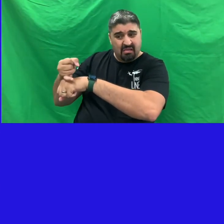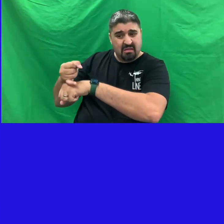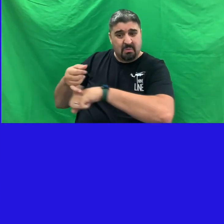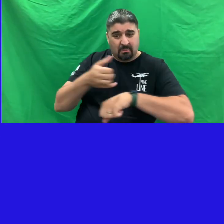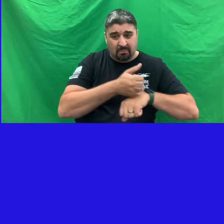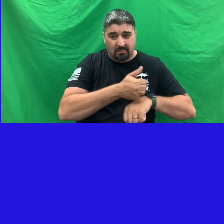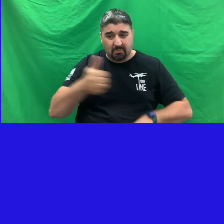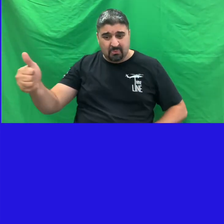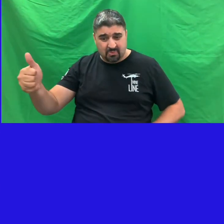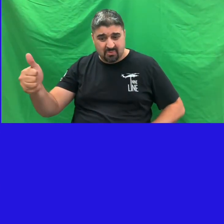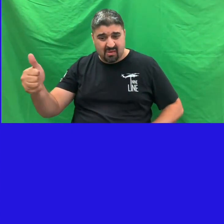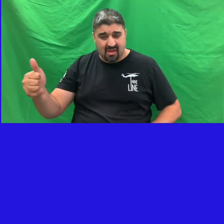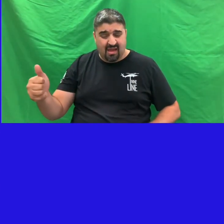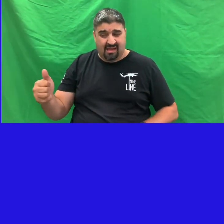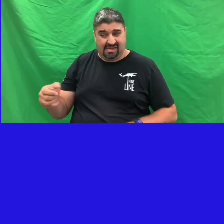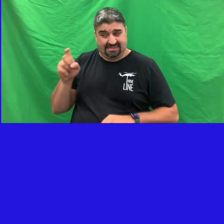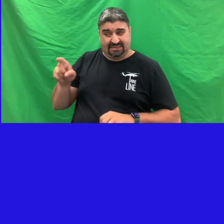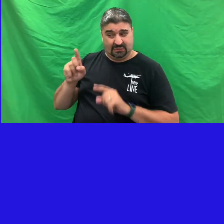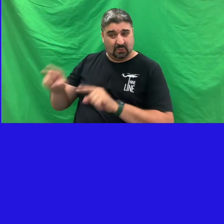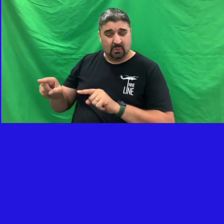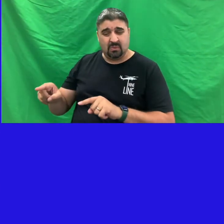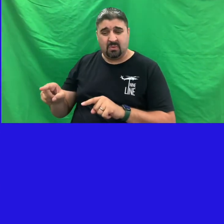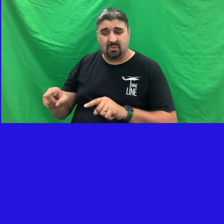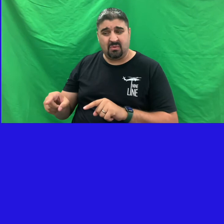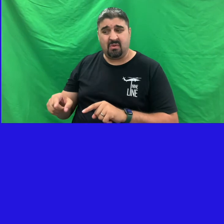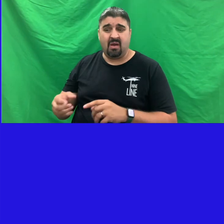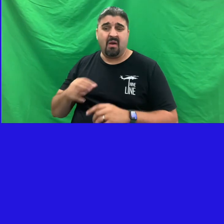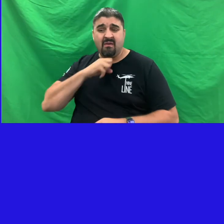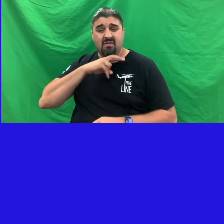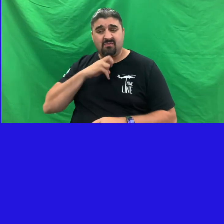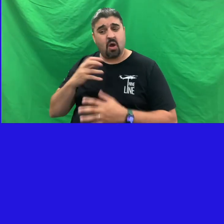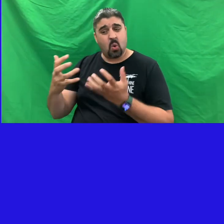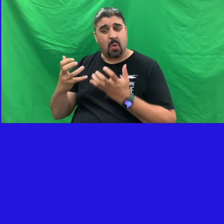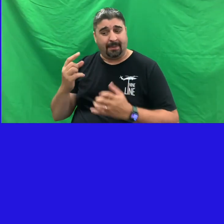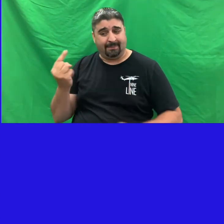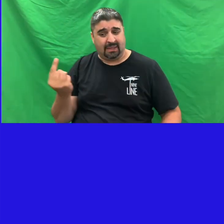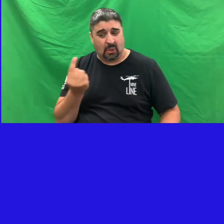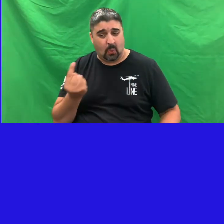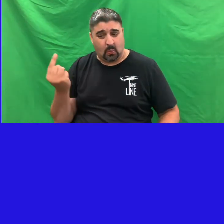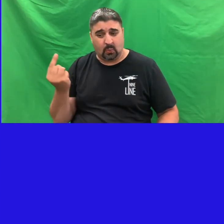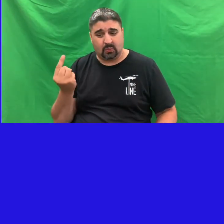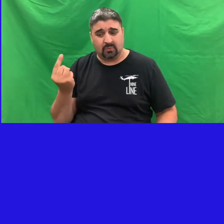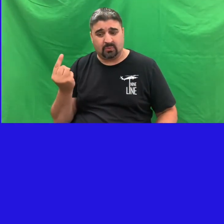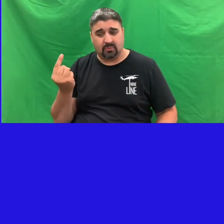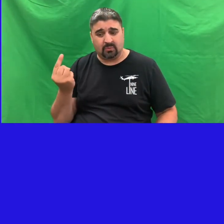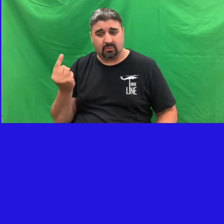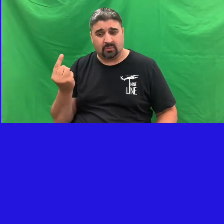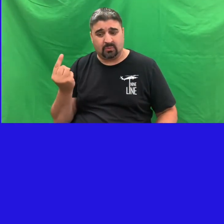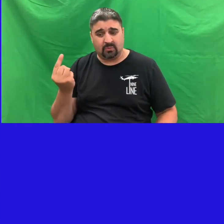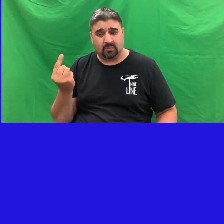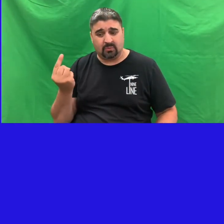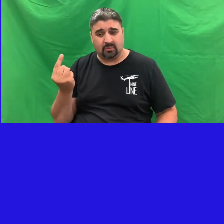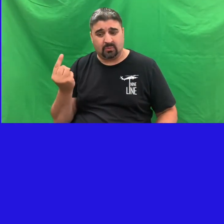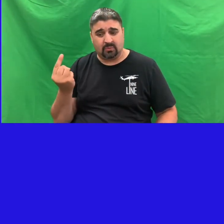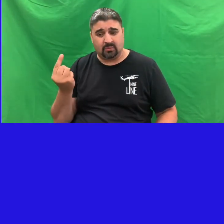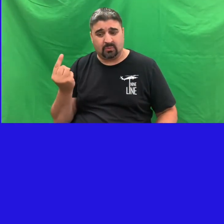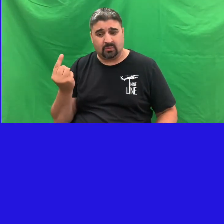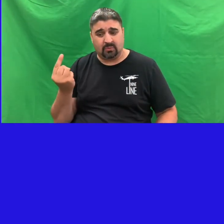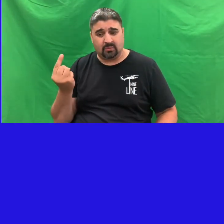Toad, "carry me to the island. Frog is there. He wants to be alone."